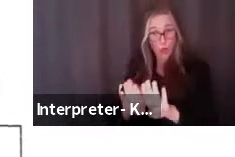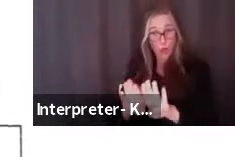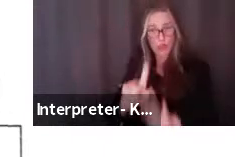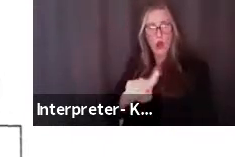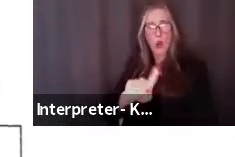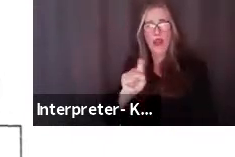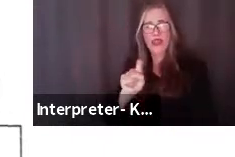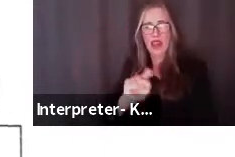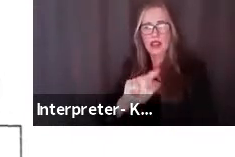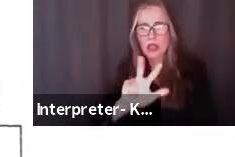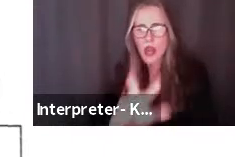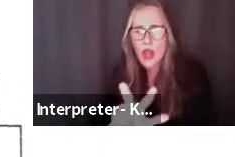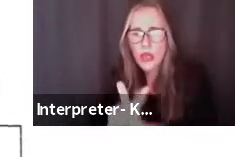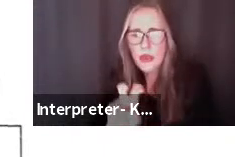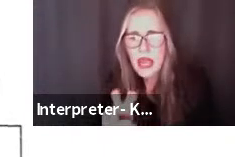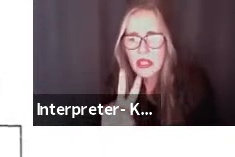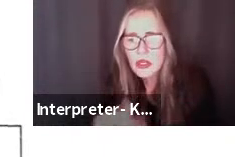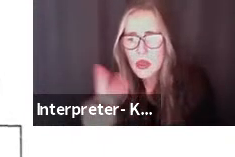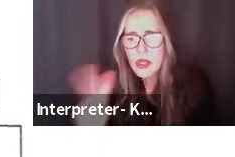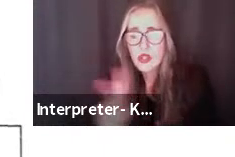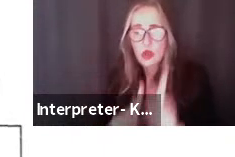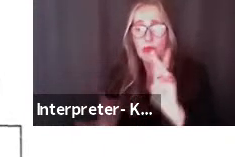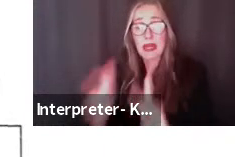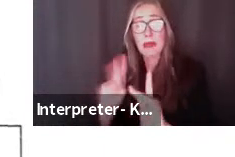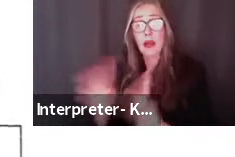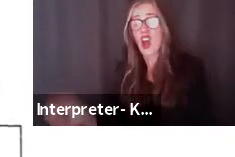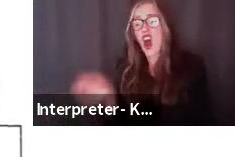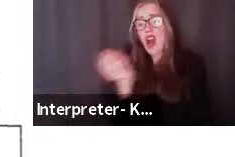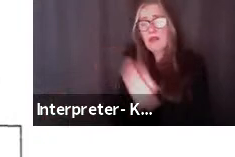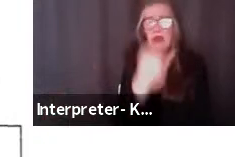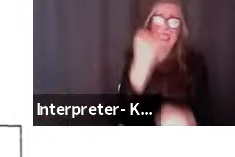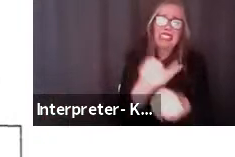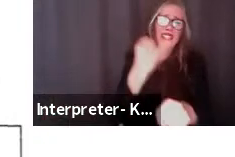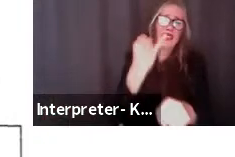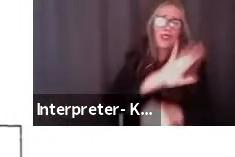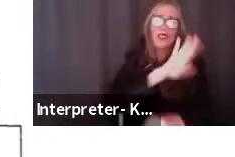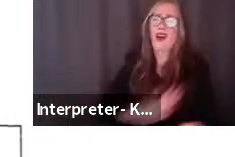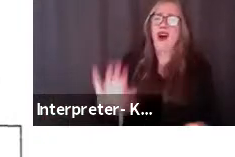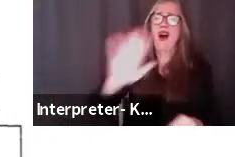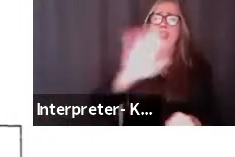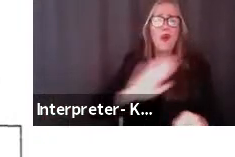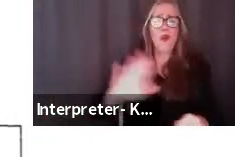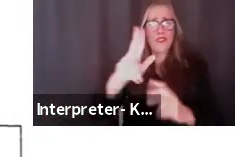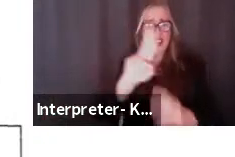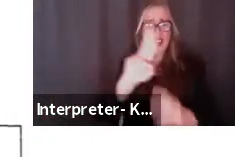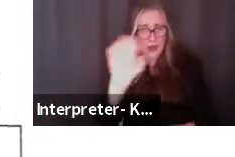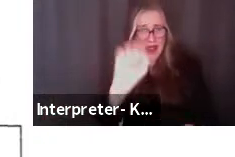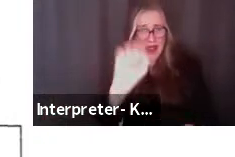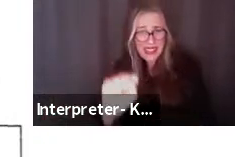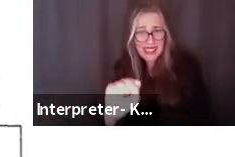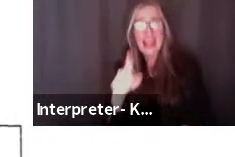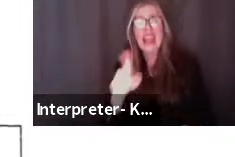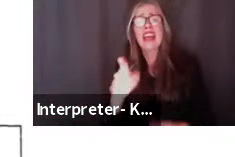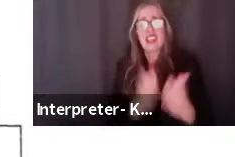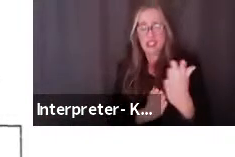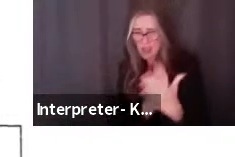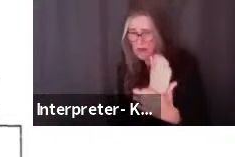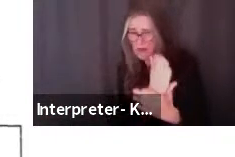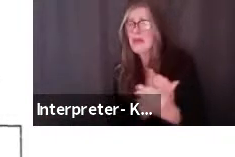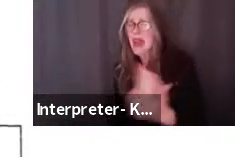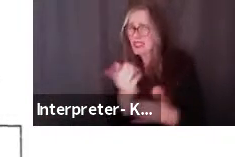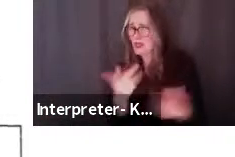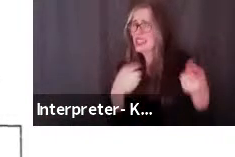previously in wra custody were institutionalized across the country these are some of the pathways of sterilization in the